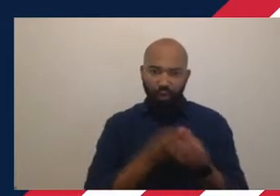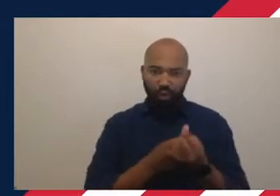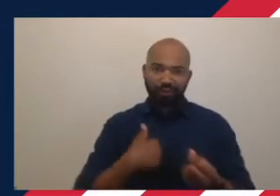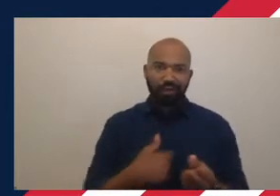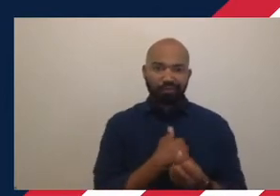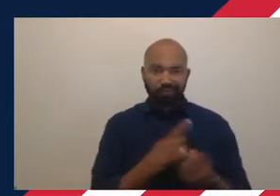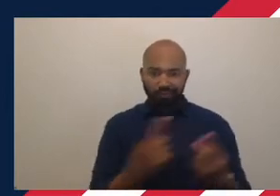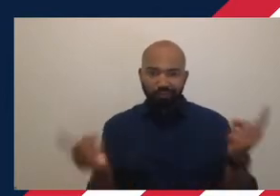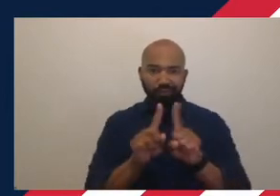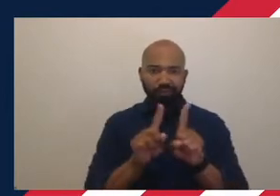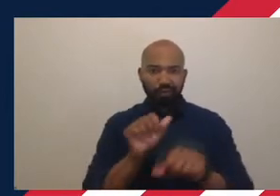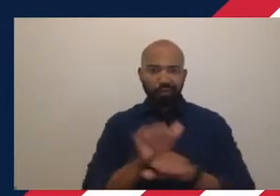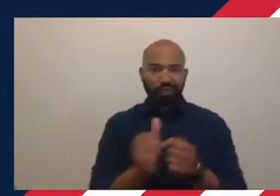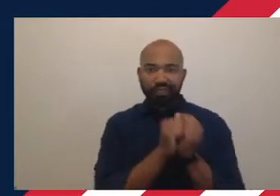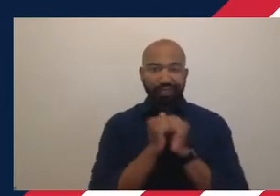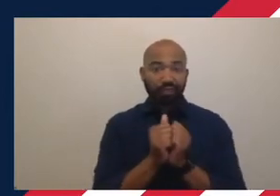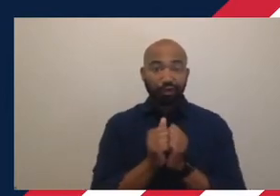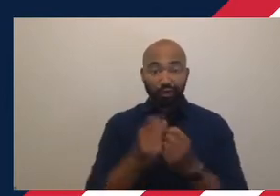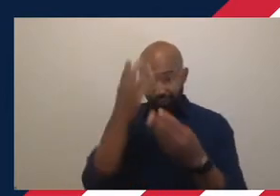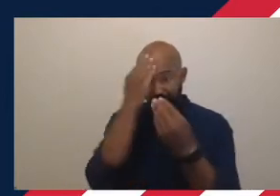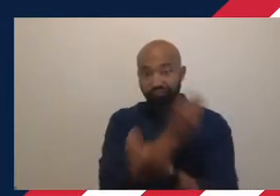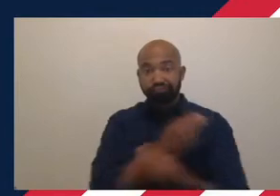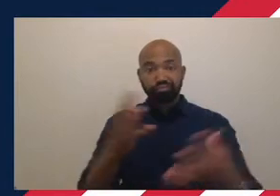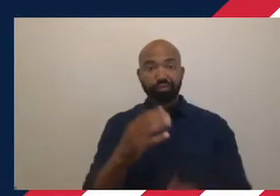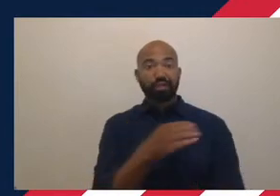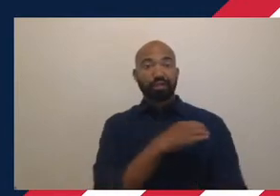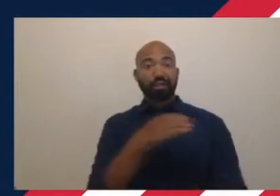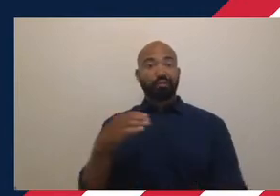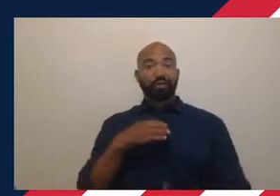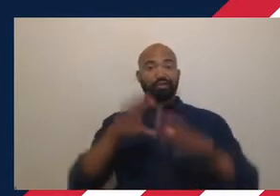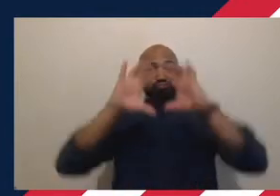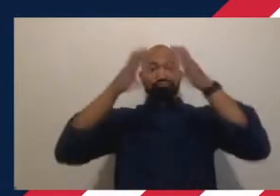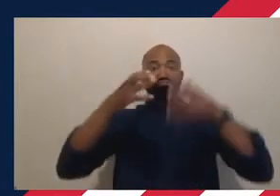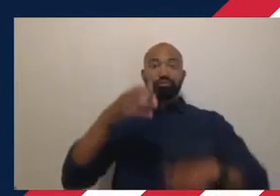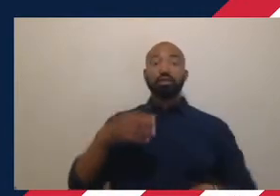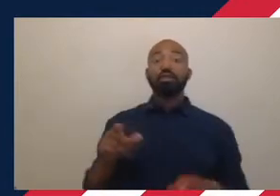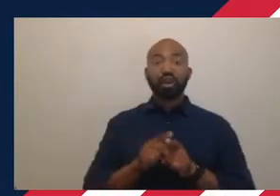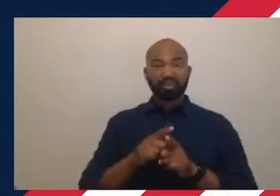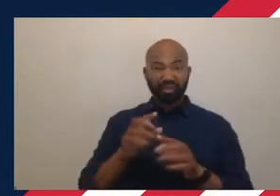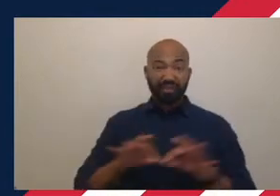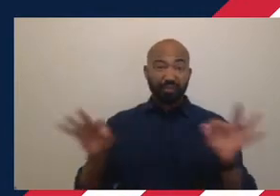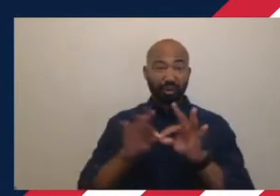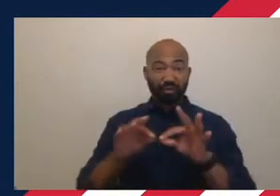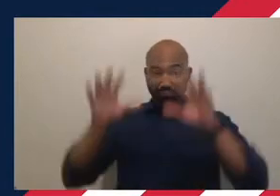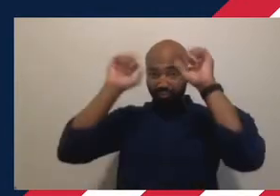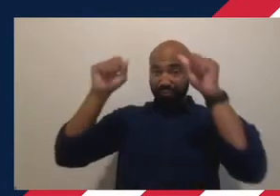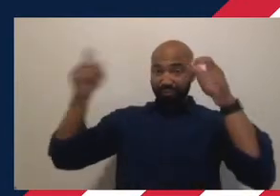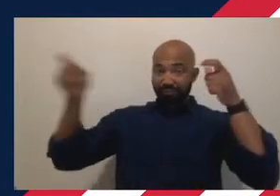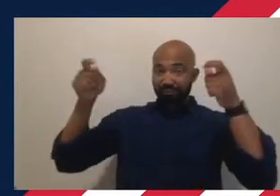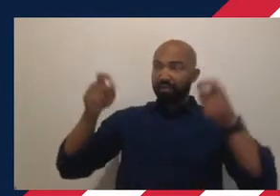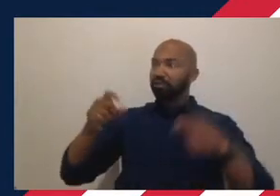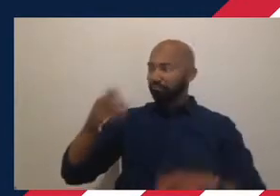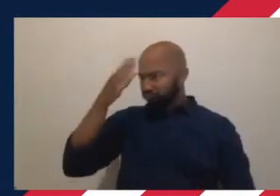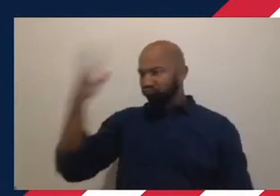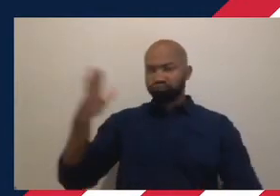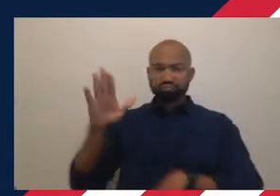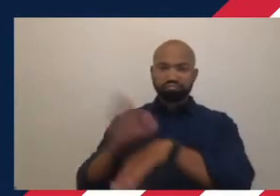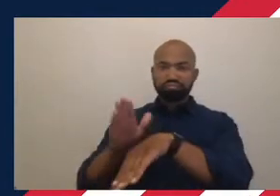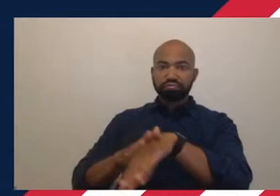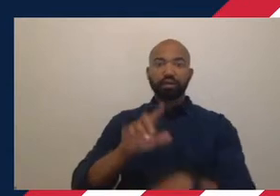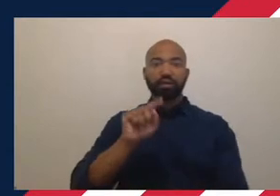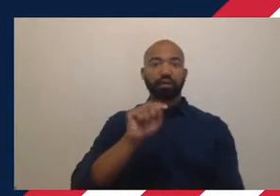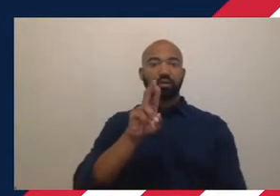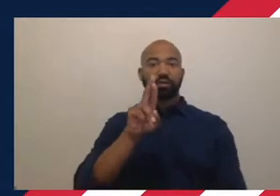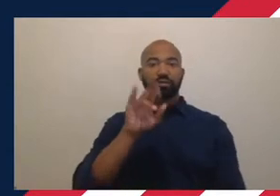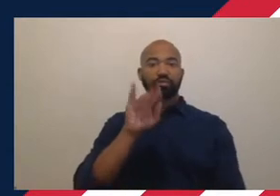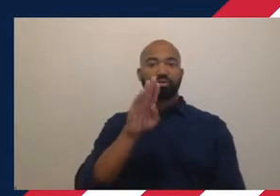congressional delegation know, and most importantly, this administration know that tribes should be in the forefront